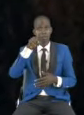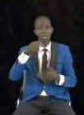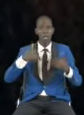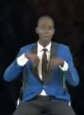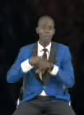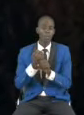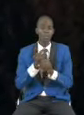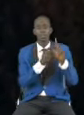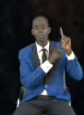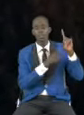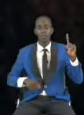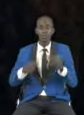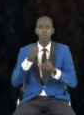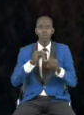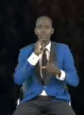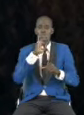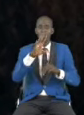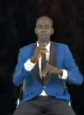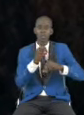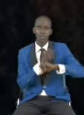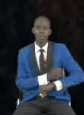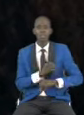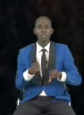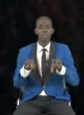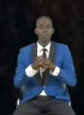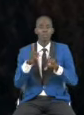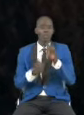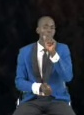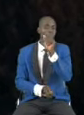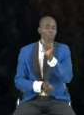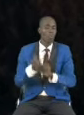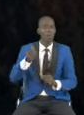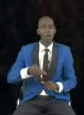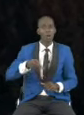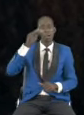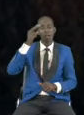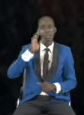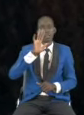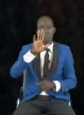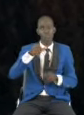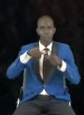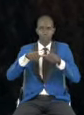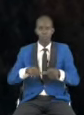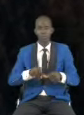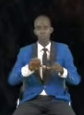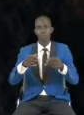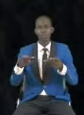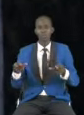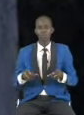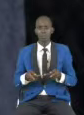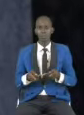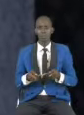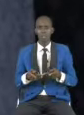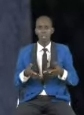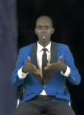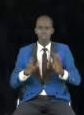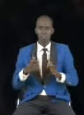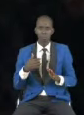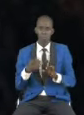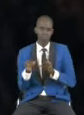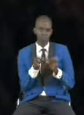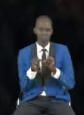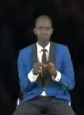my refuge, even the Most High, thy habitation. Let me explain. Let's